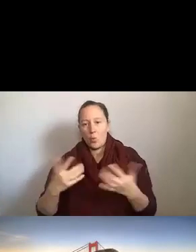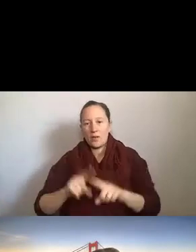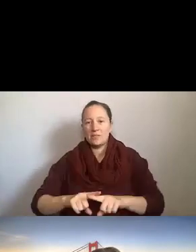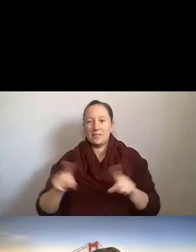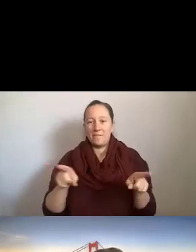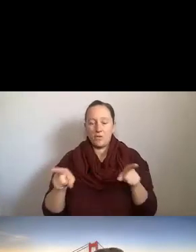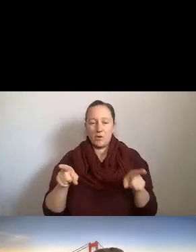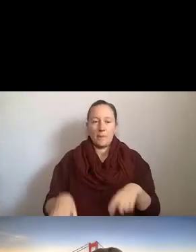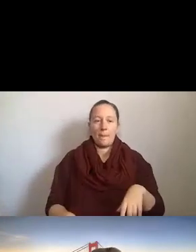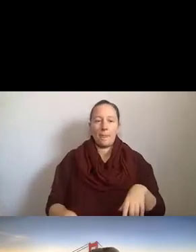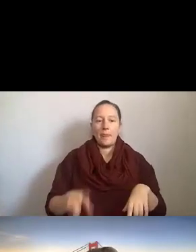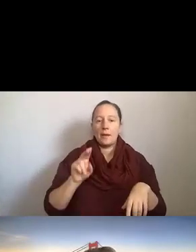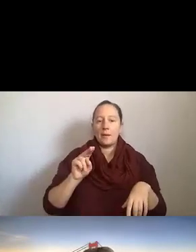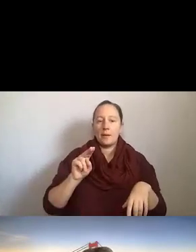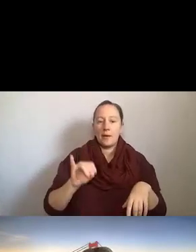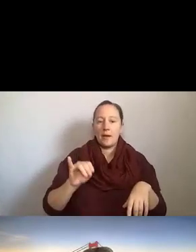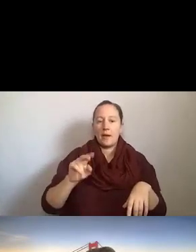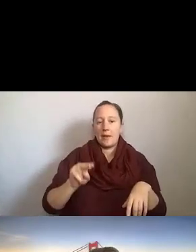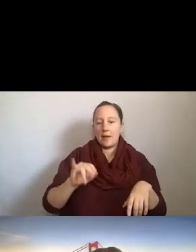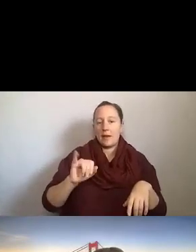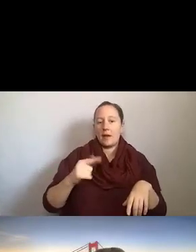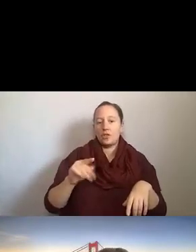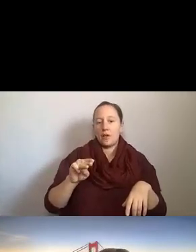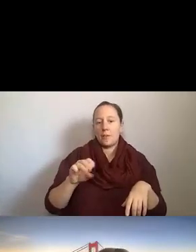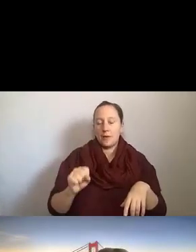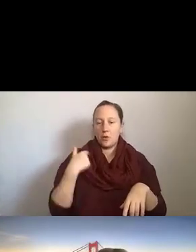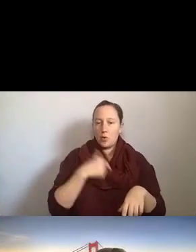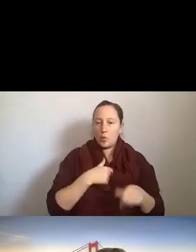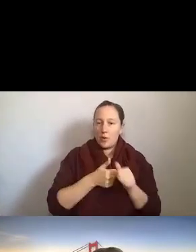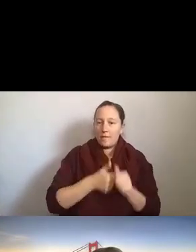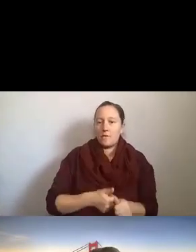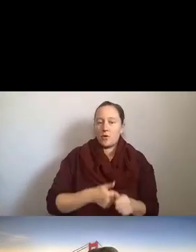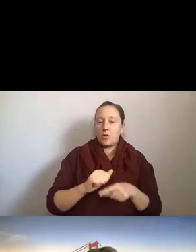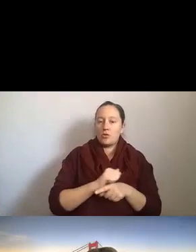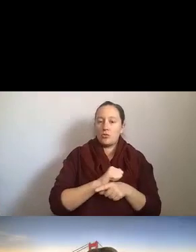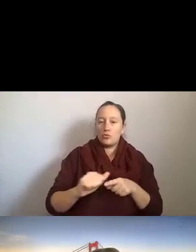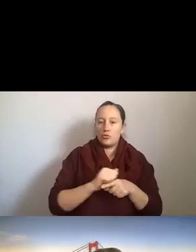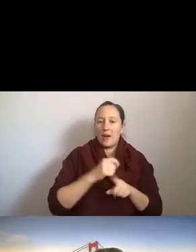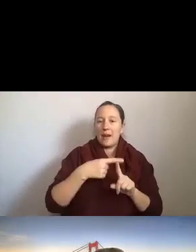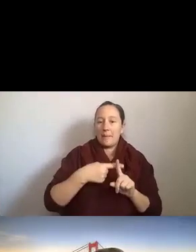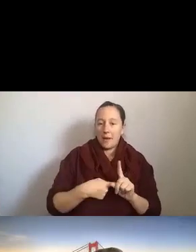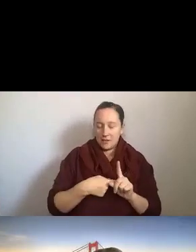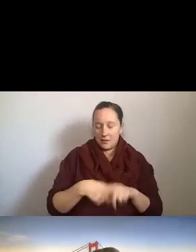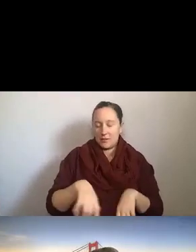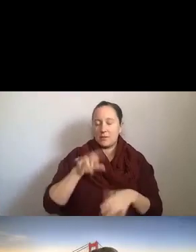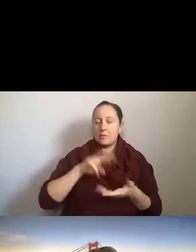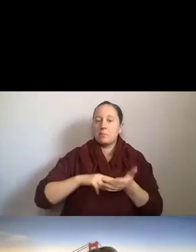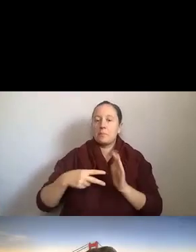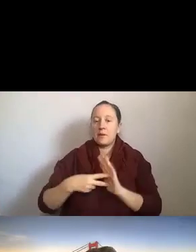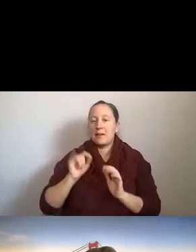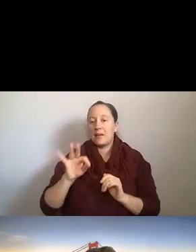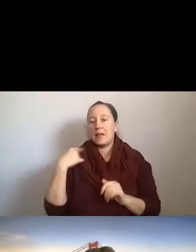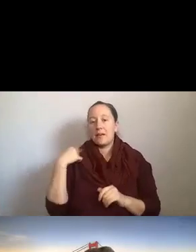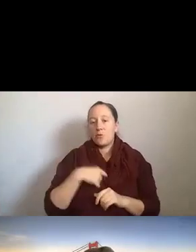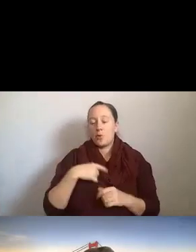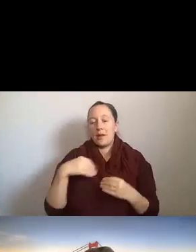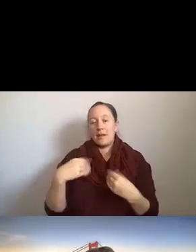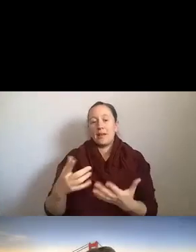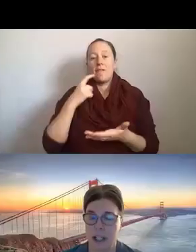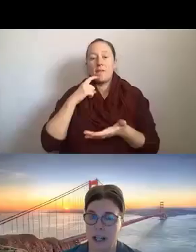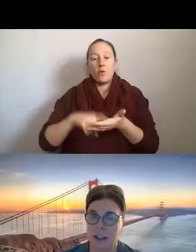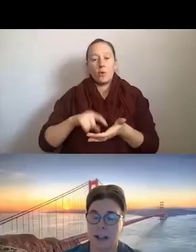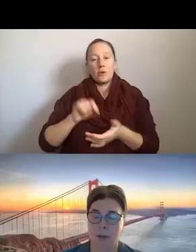Next slide, please. Thank you. So as Dennis mentioned, the trainees are appointed on a full-time basis, and